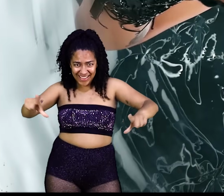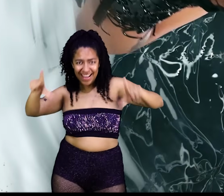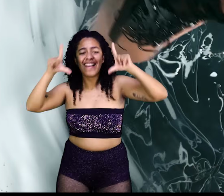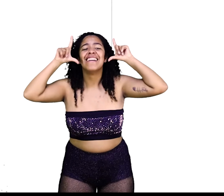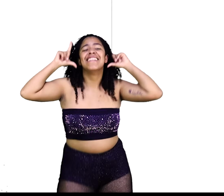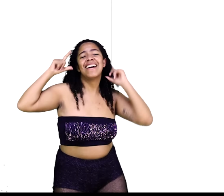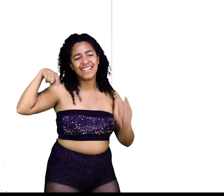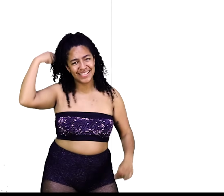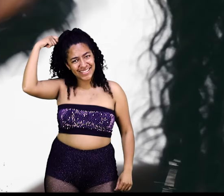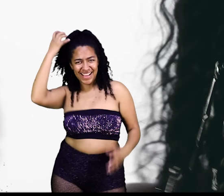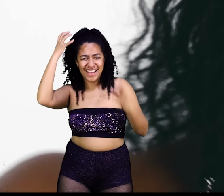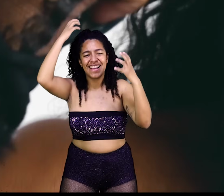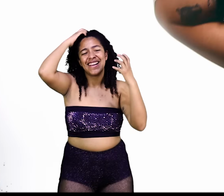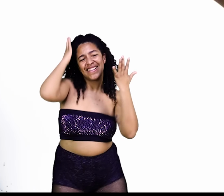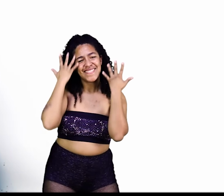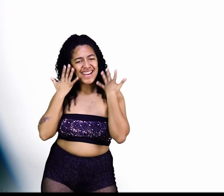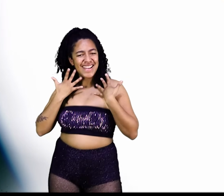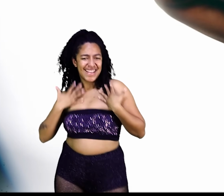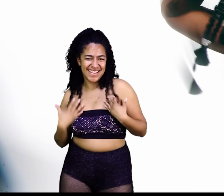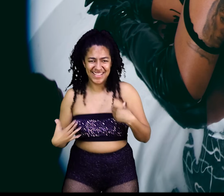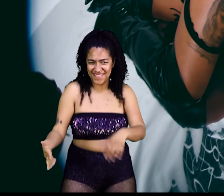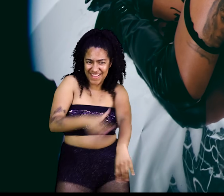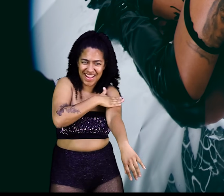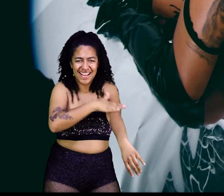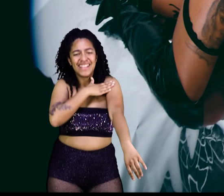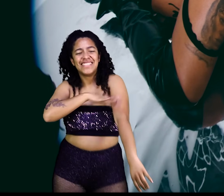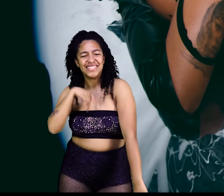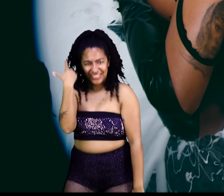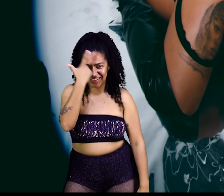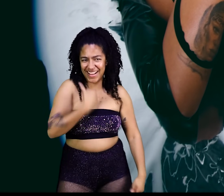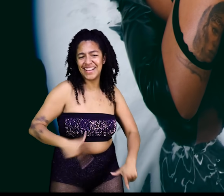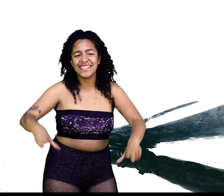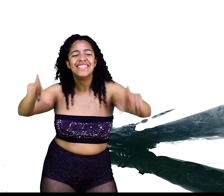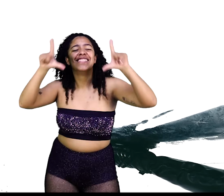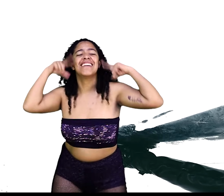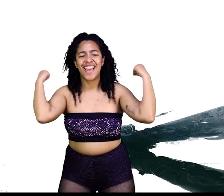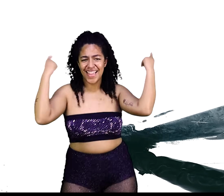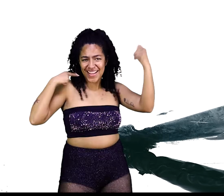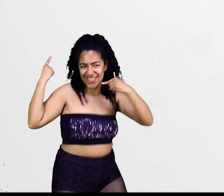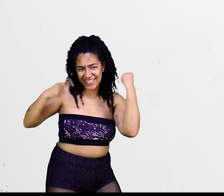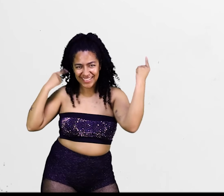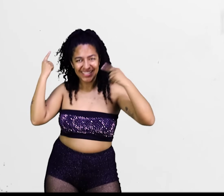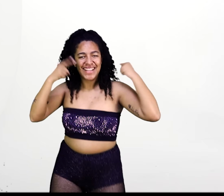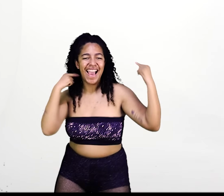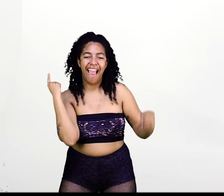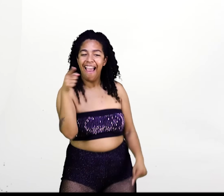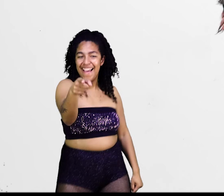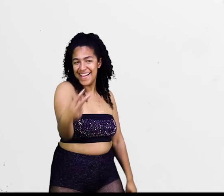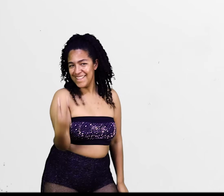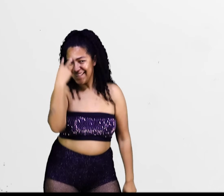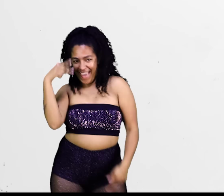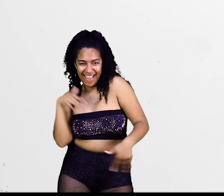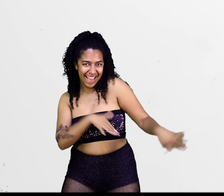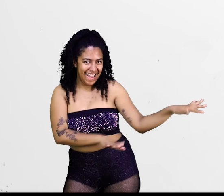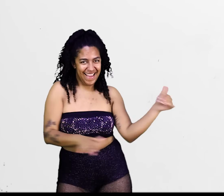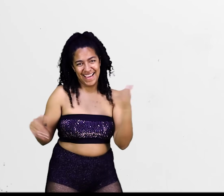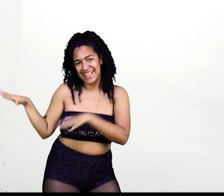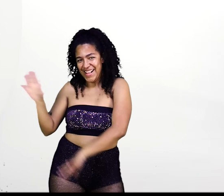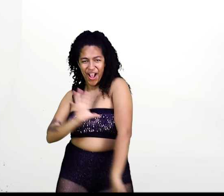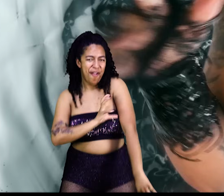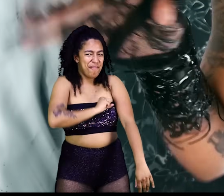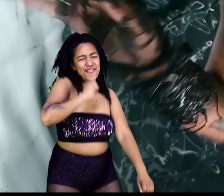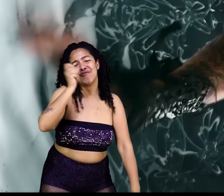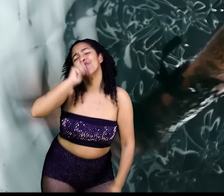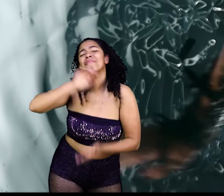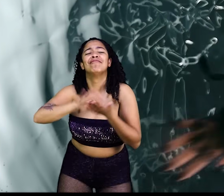realness. I'm a queen, I'm a blessed black in my skin. I'm a queer, I'm a realness, freaky like me. Honey bee, quando cê